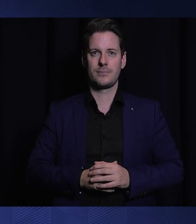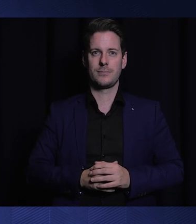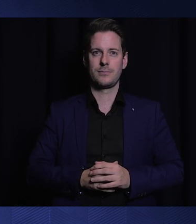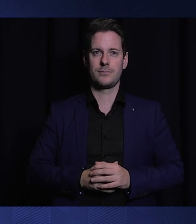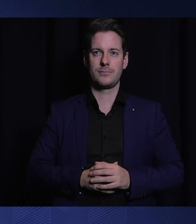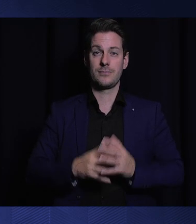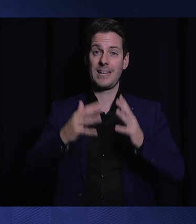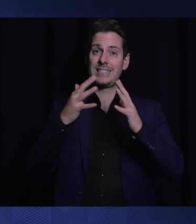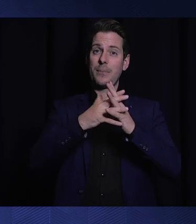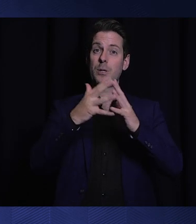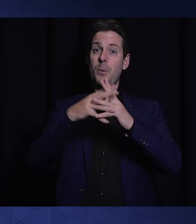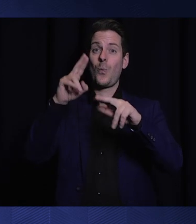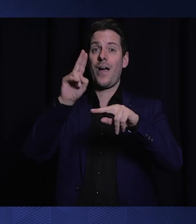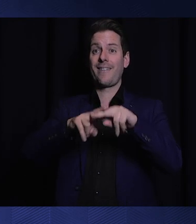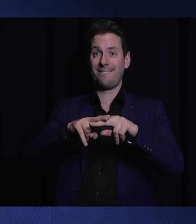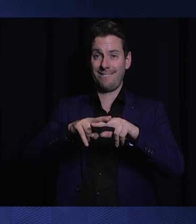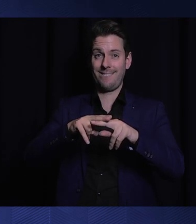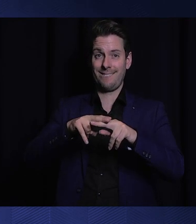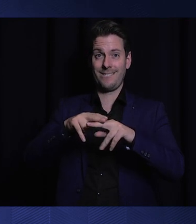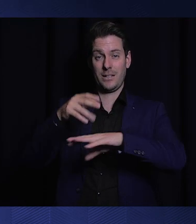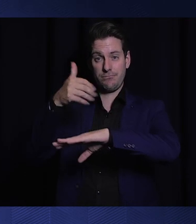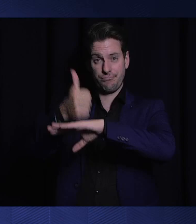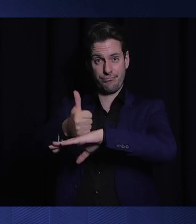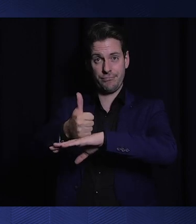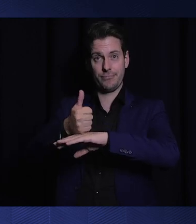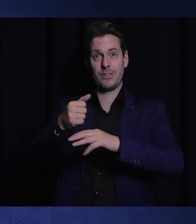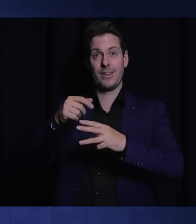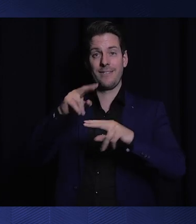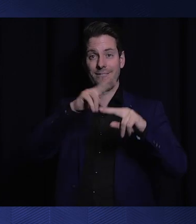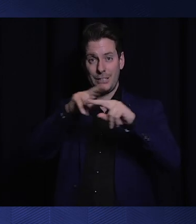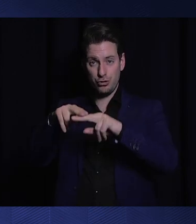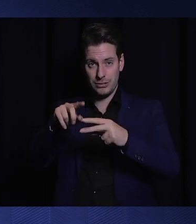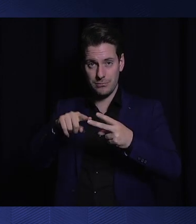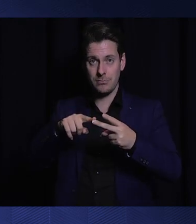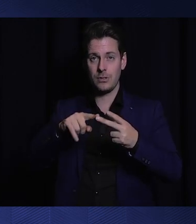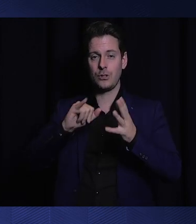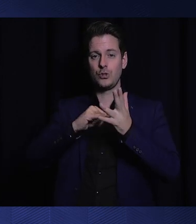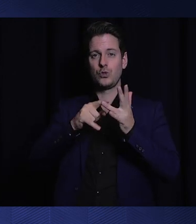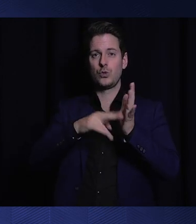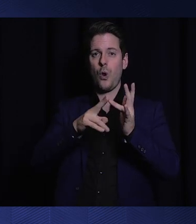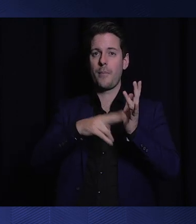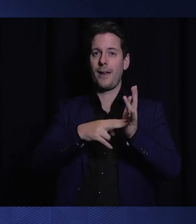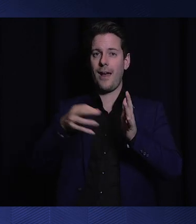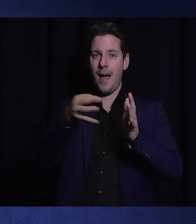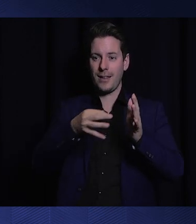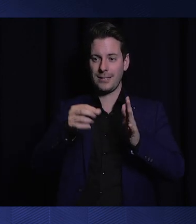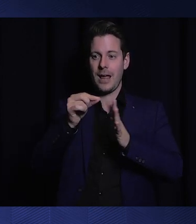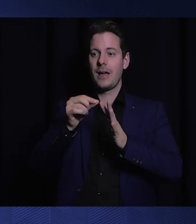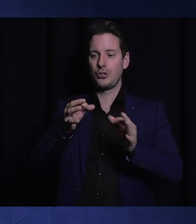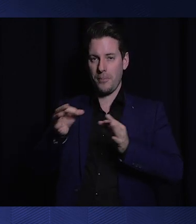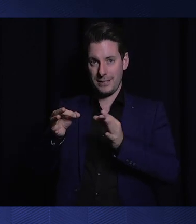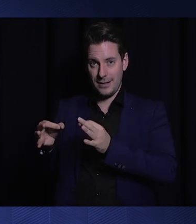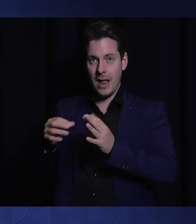WF is currently based in 3 of the Pacific Island countries, that is Fiji, Solomon Islands, and Papua New Guinea.